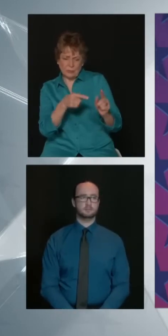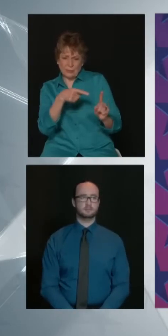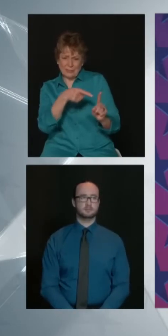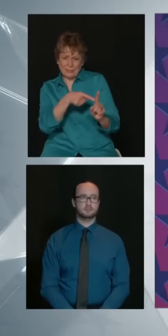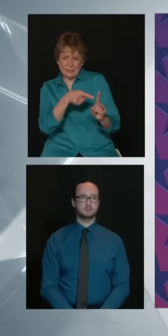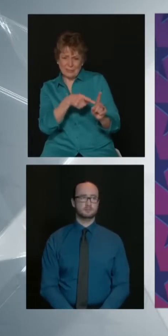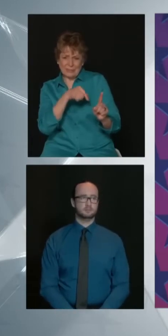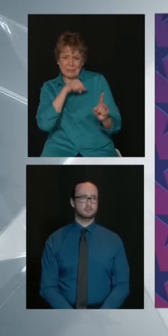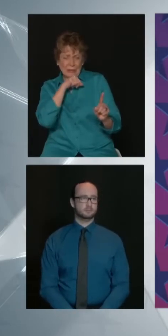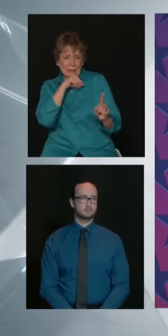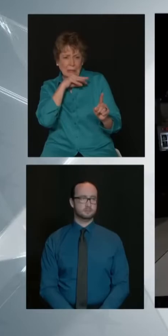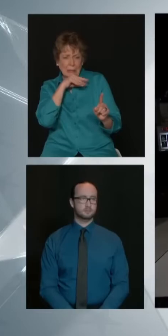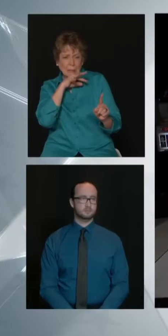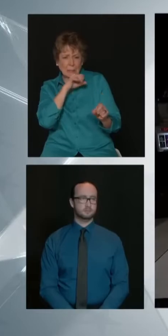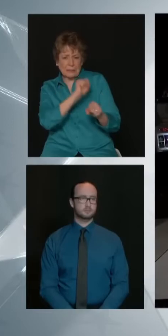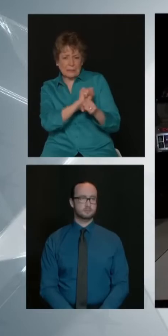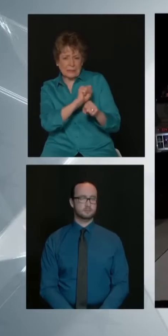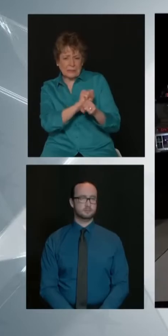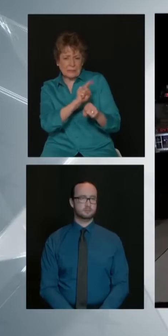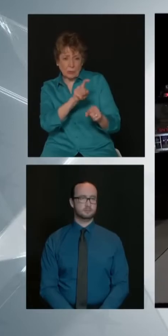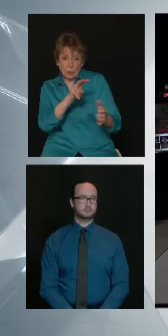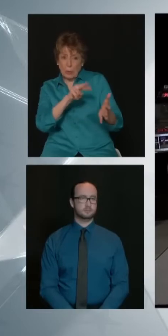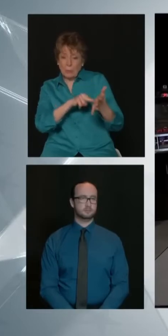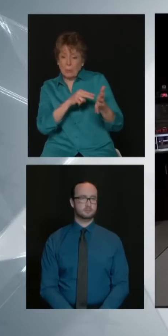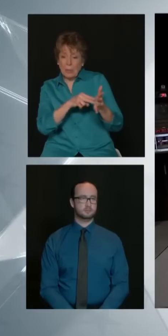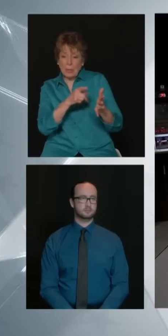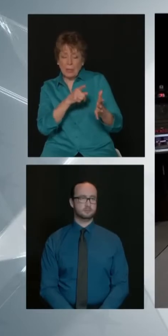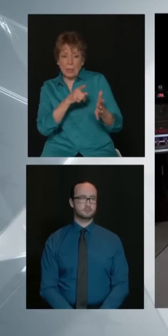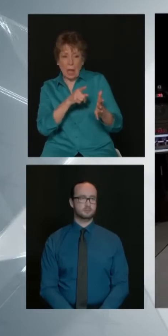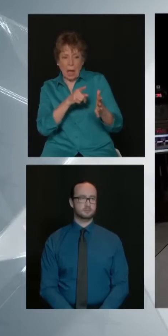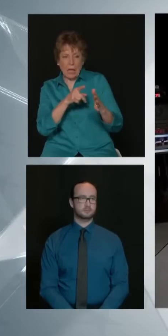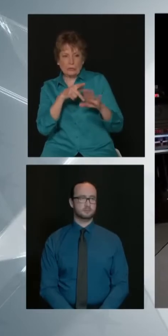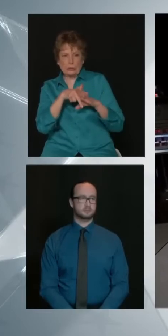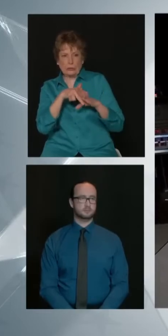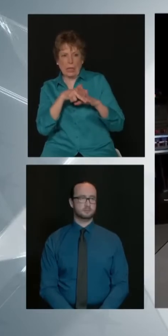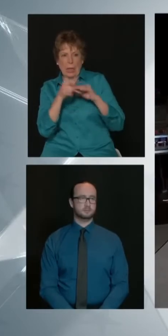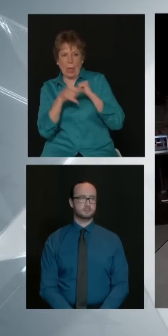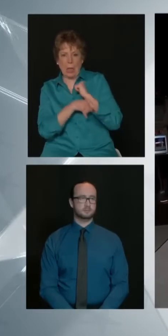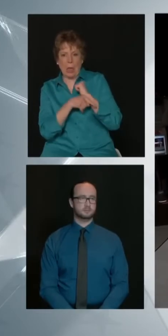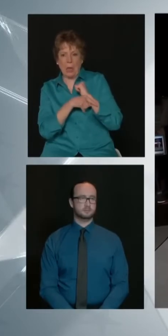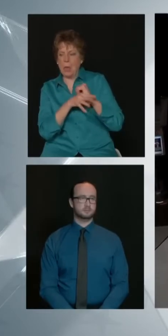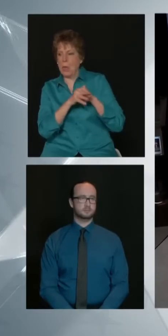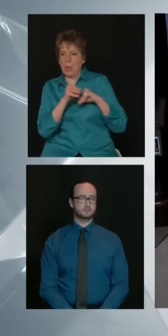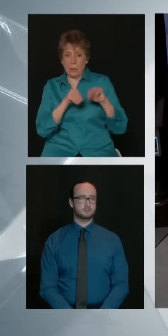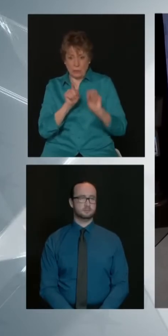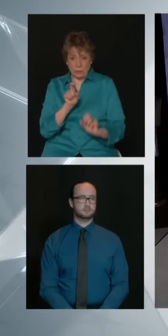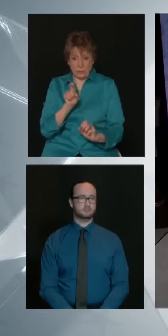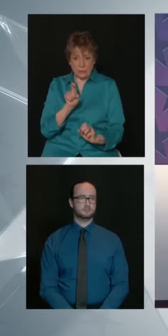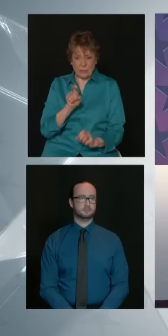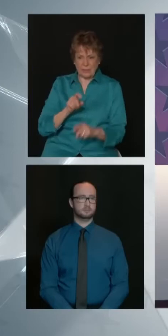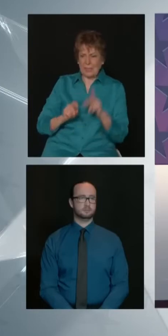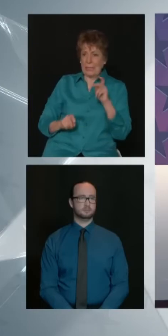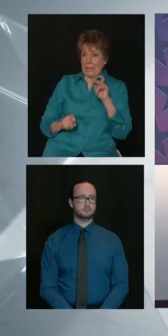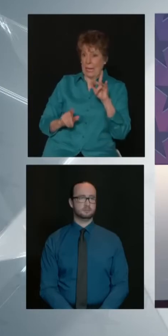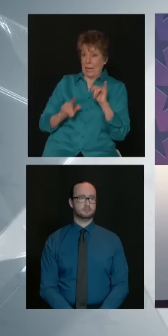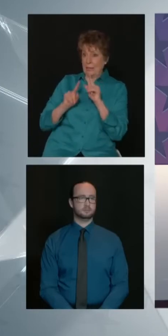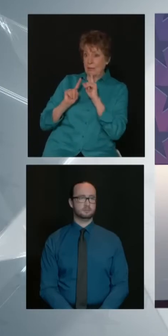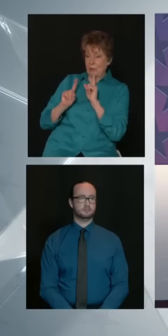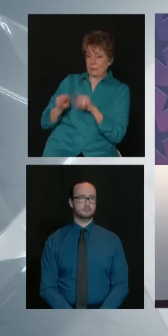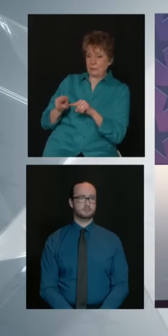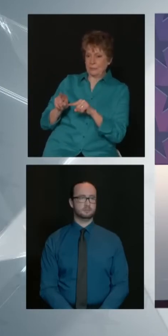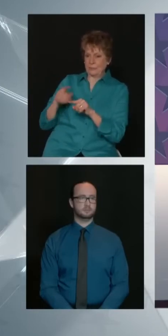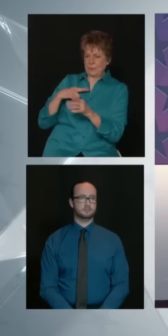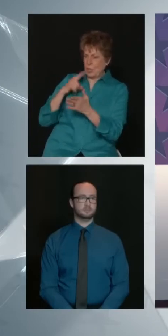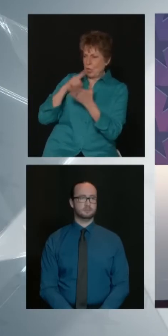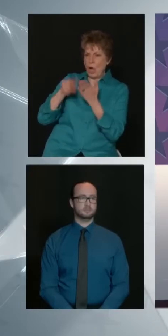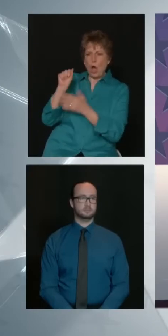allows for cheating? We had multiple audits of the election here in Arizona in 2020. We had a partisan audit. What